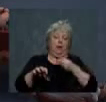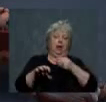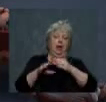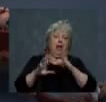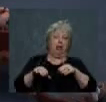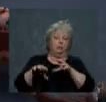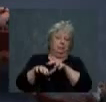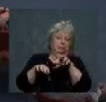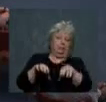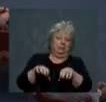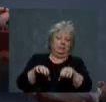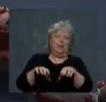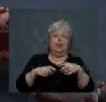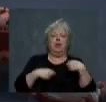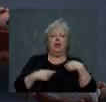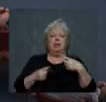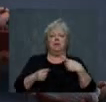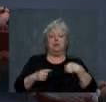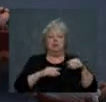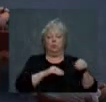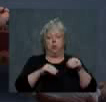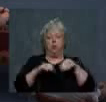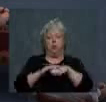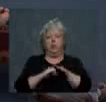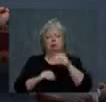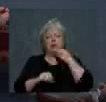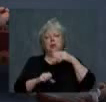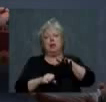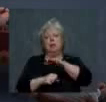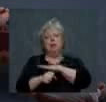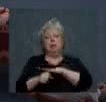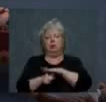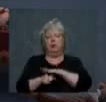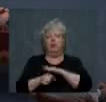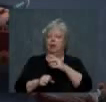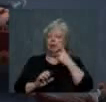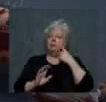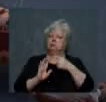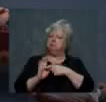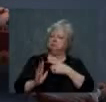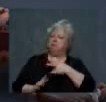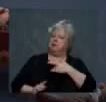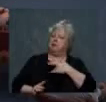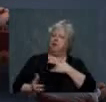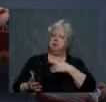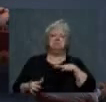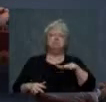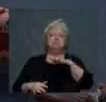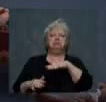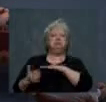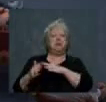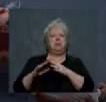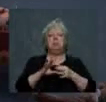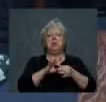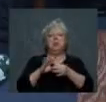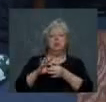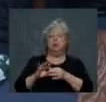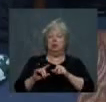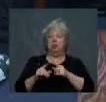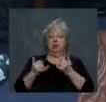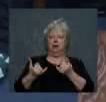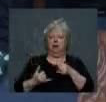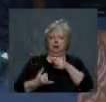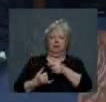Since we've moved into the neighborhood, I've noticed a sense of community, and now that this is going on with